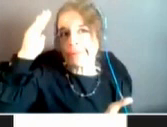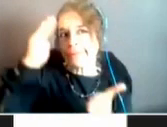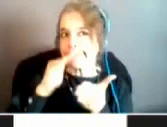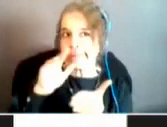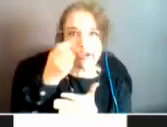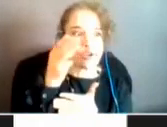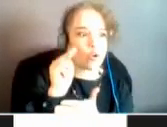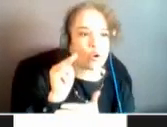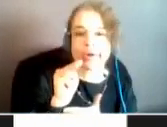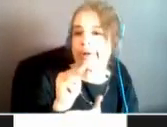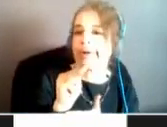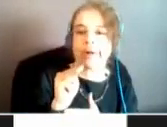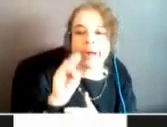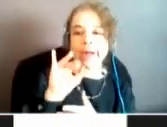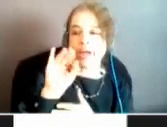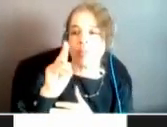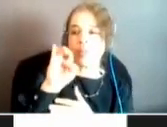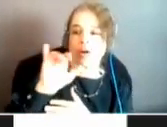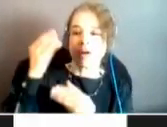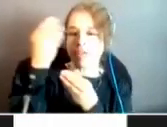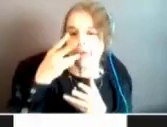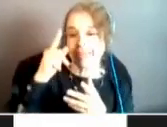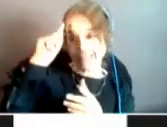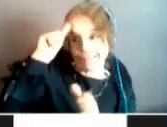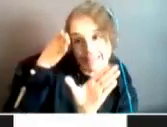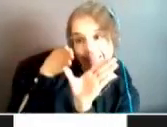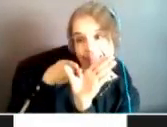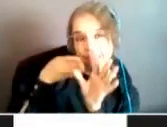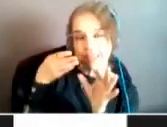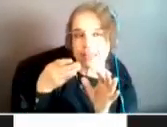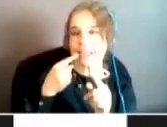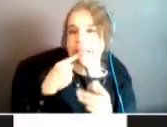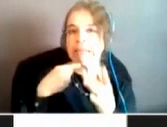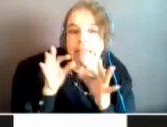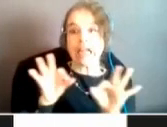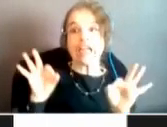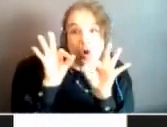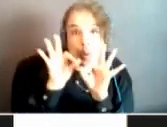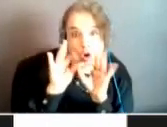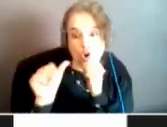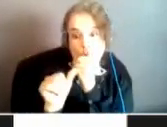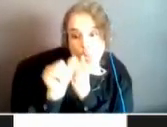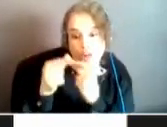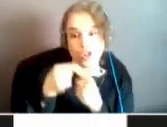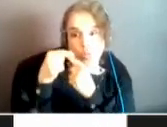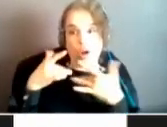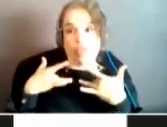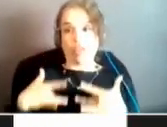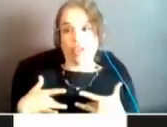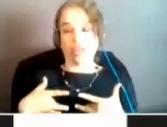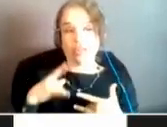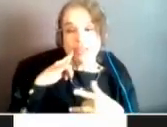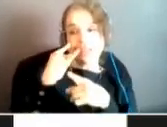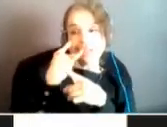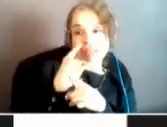terms of empirical data. Psychiatric disorders are the most important risk factor, especially depression and